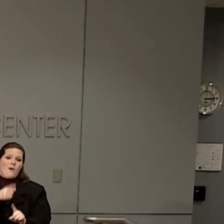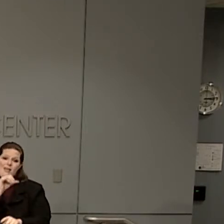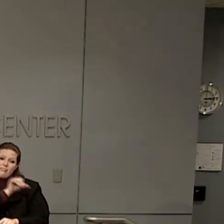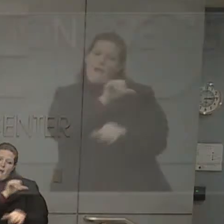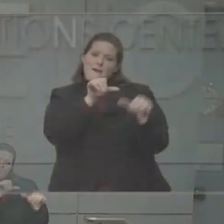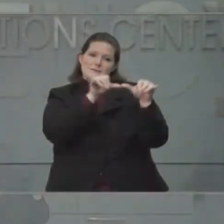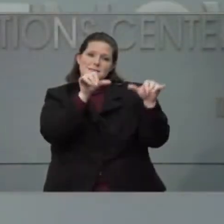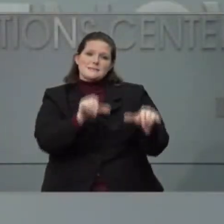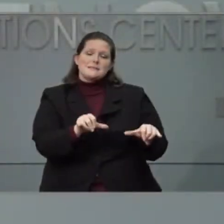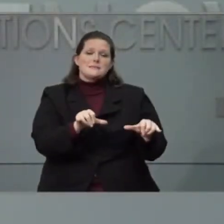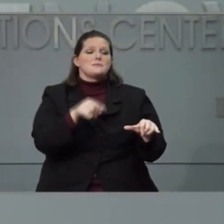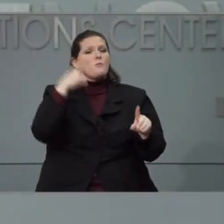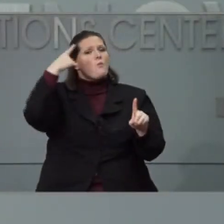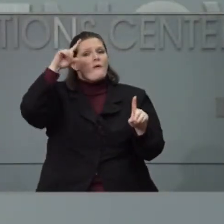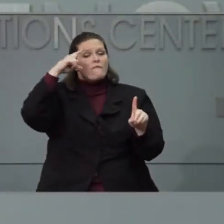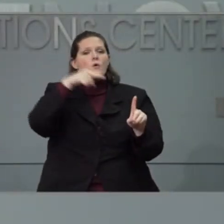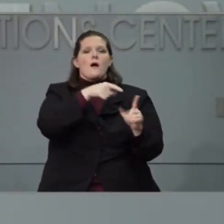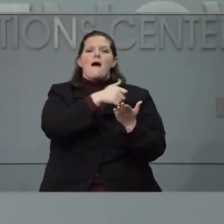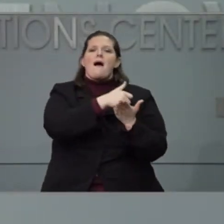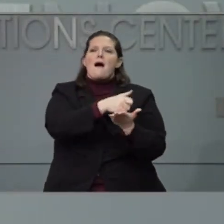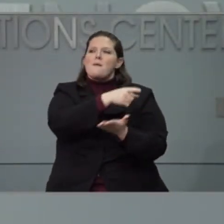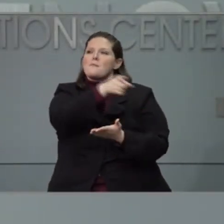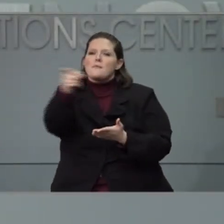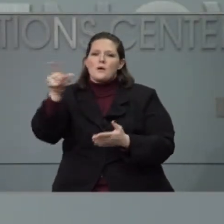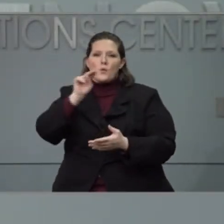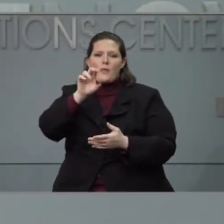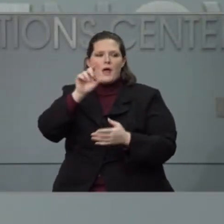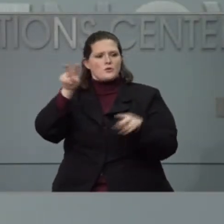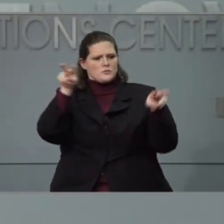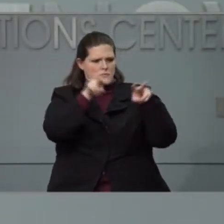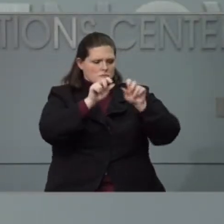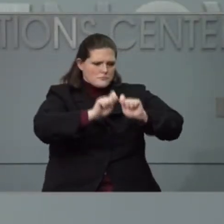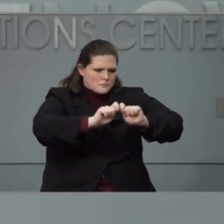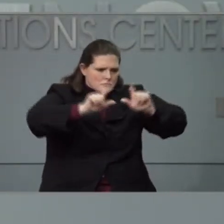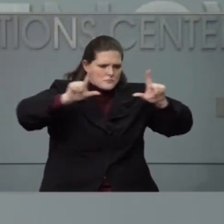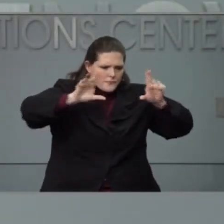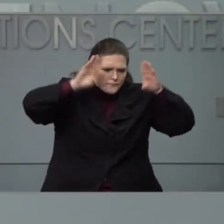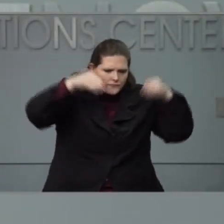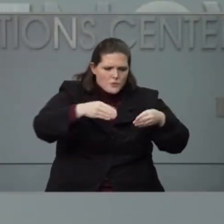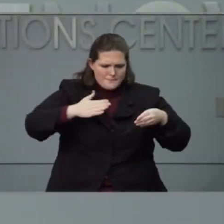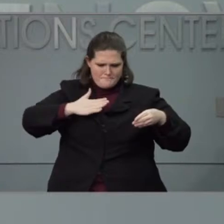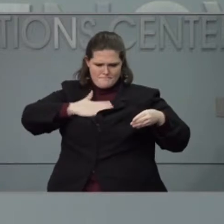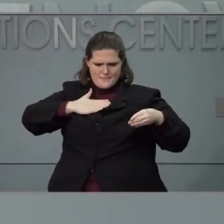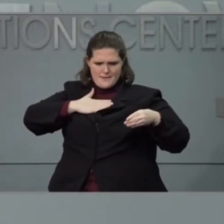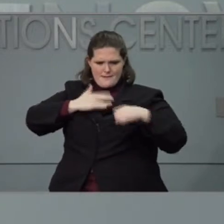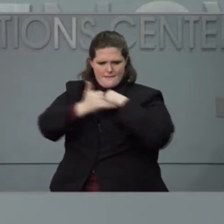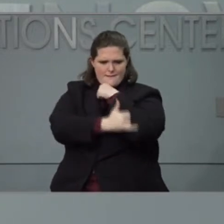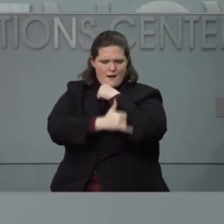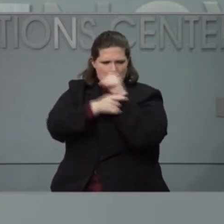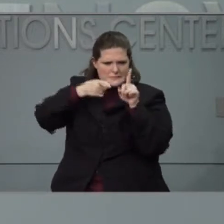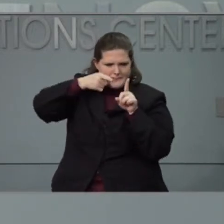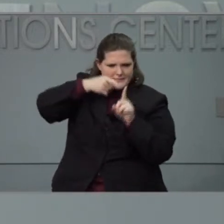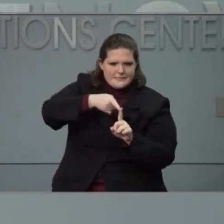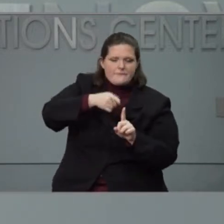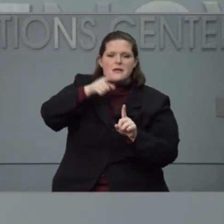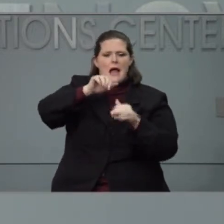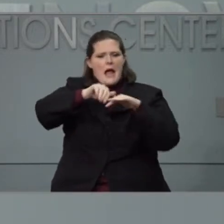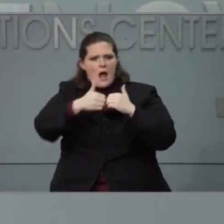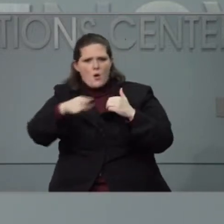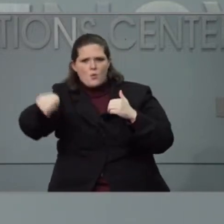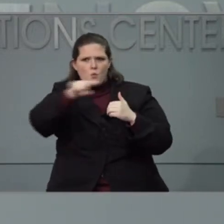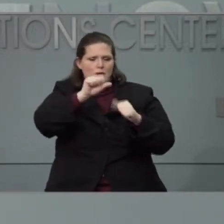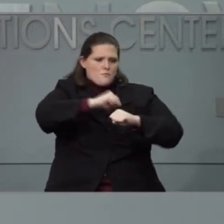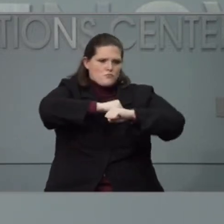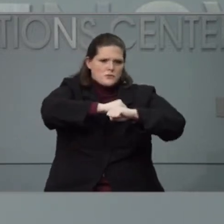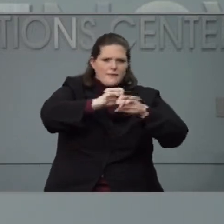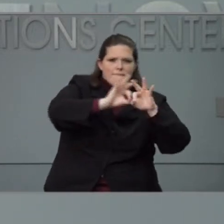gives North Carolinians an easy way to see how their county is doing and to know what they can do to protect their family, their neighbors, and slow the